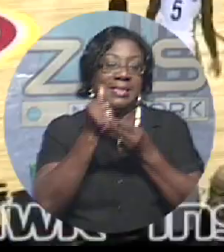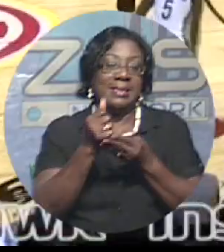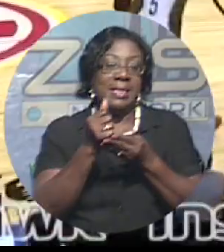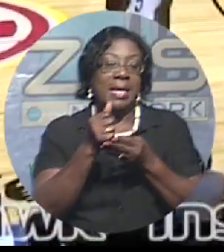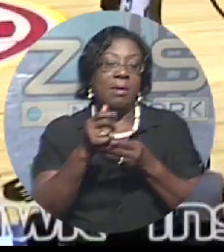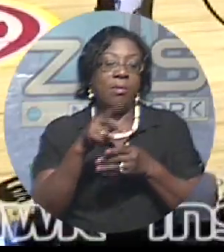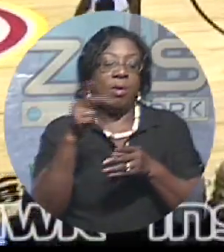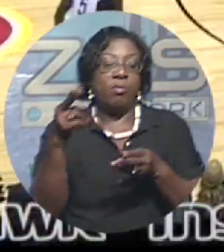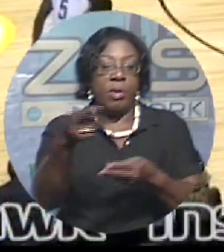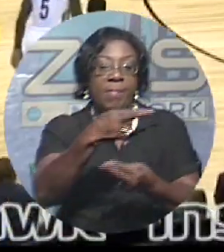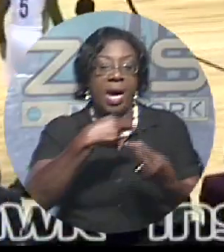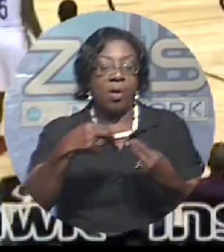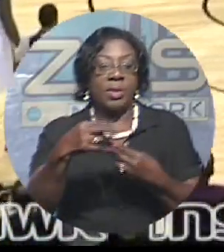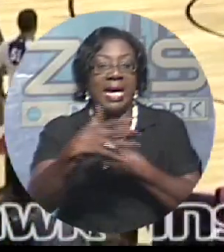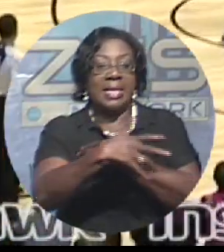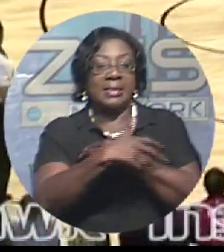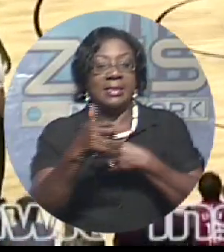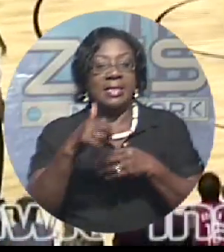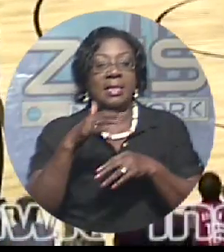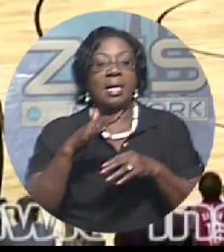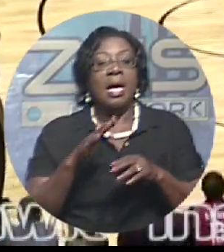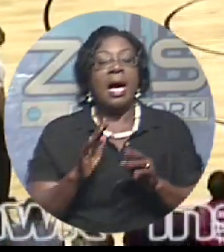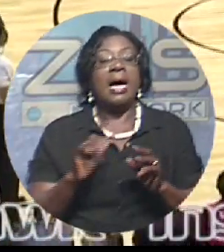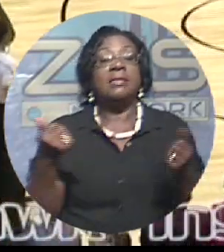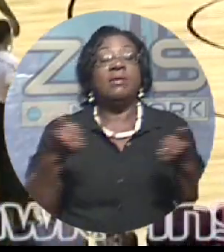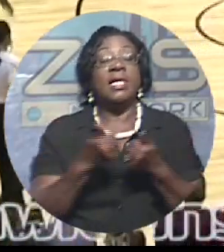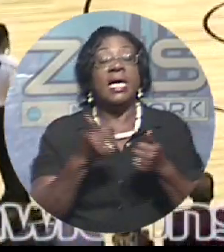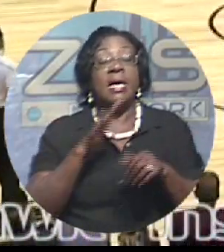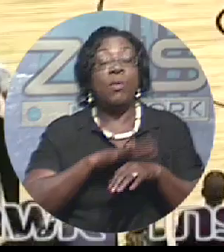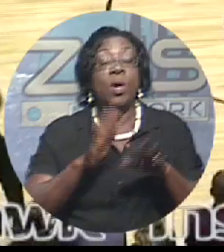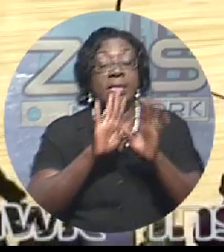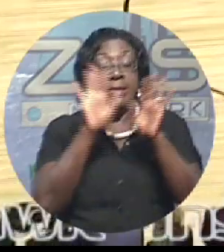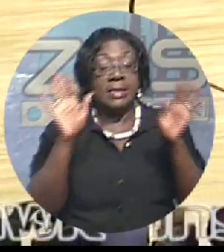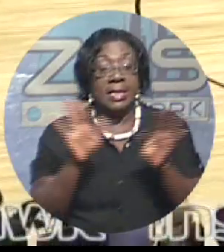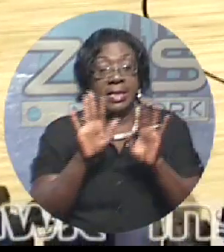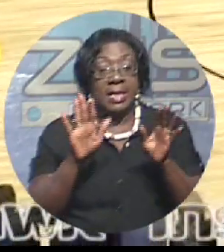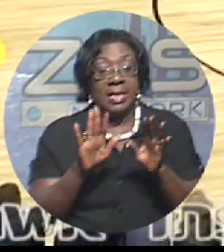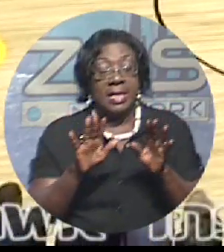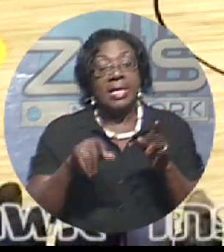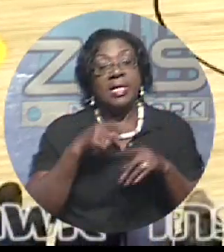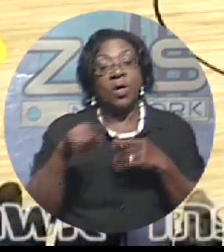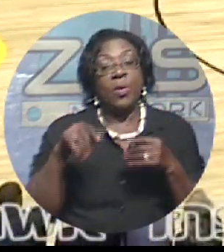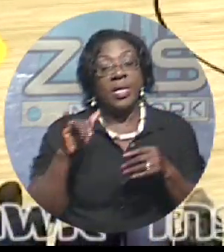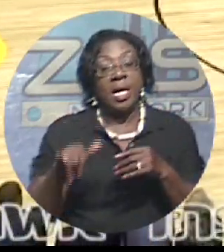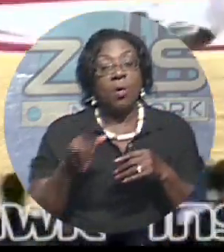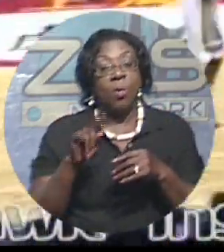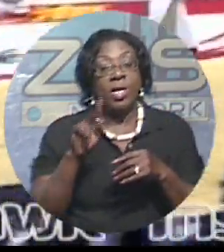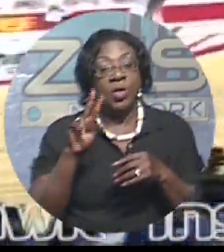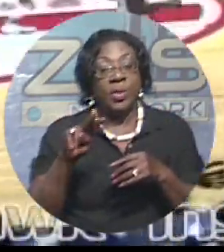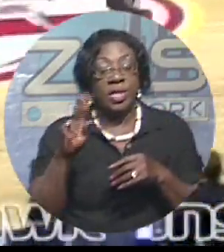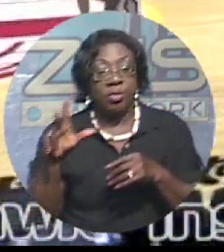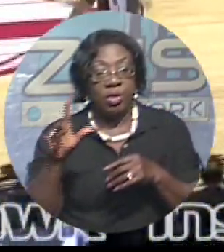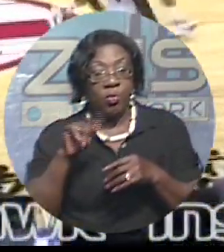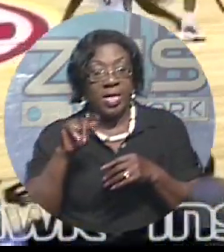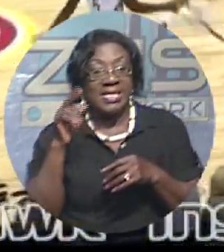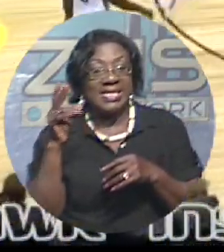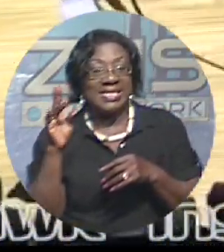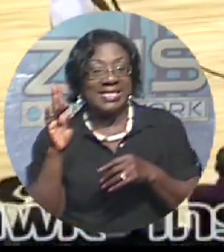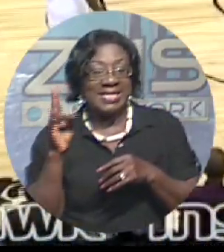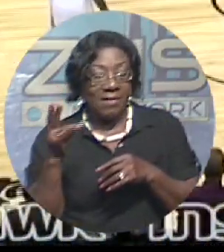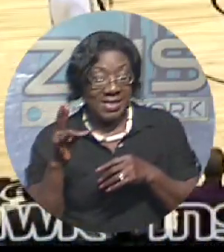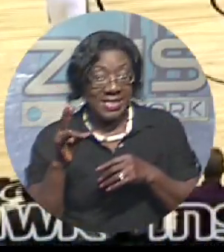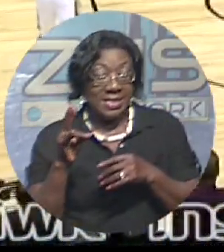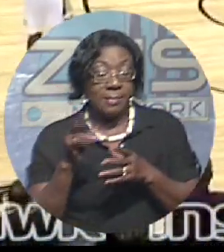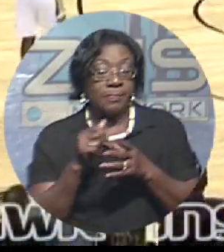steal. As for the opening game on Sunday, the Pelicans also going down 123-117. Buddy much more productive, scoring